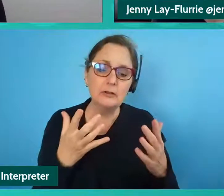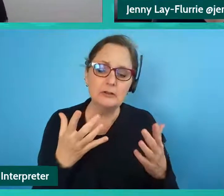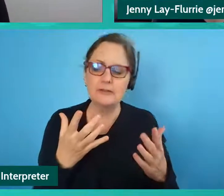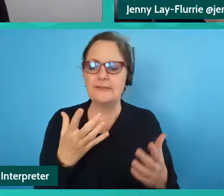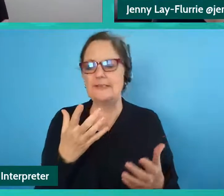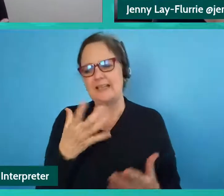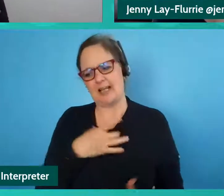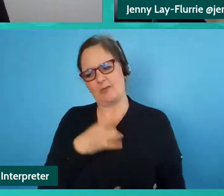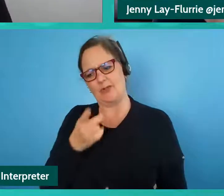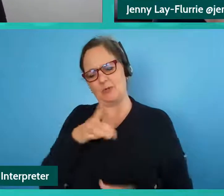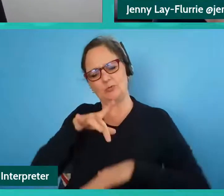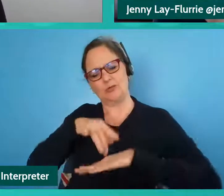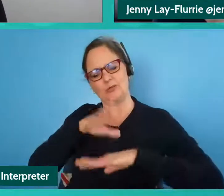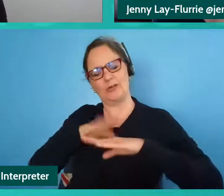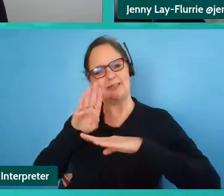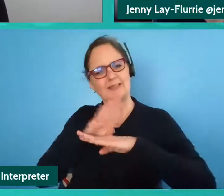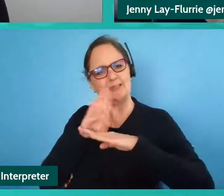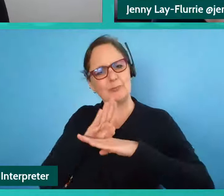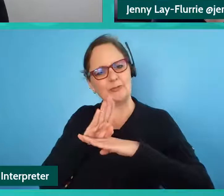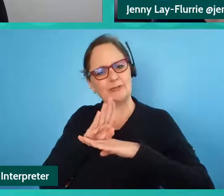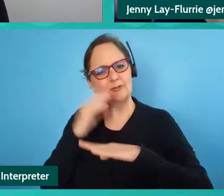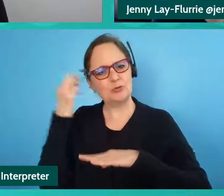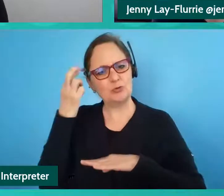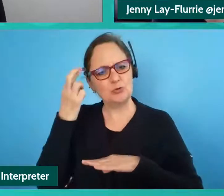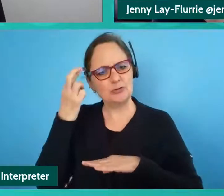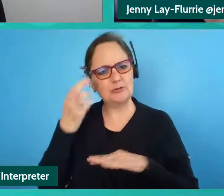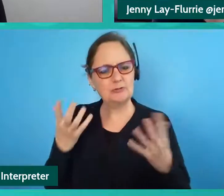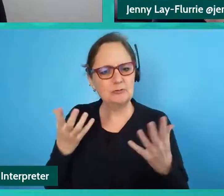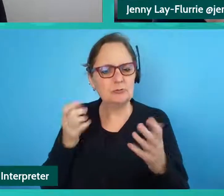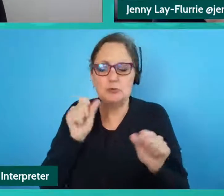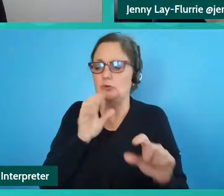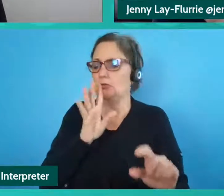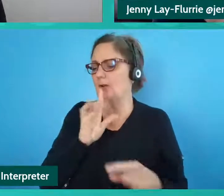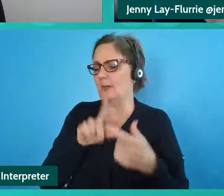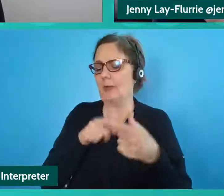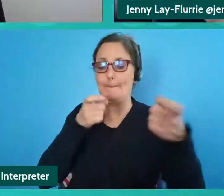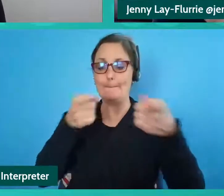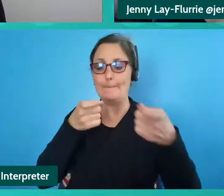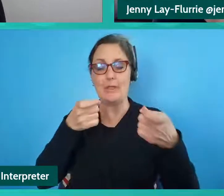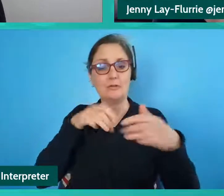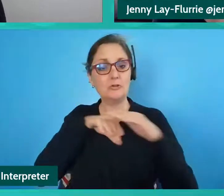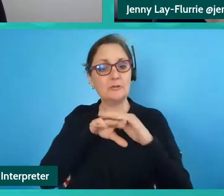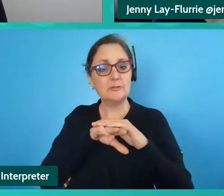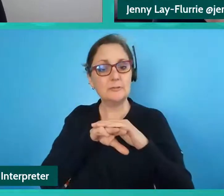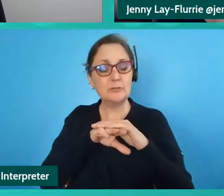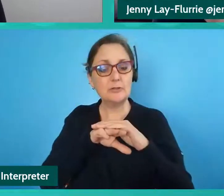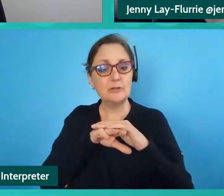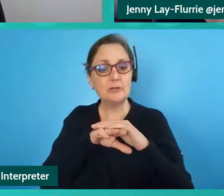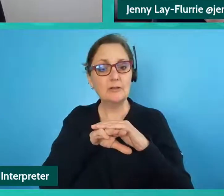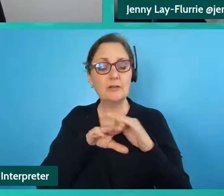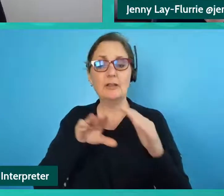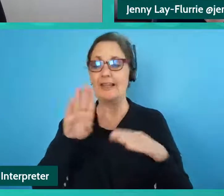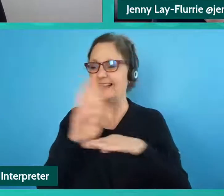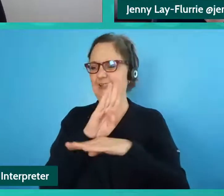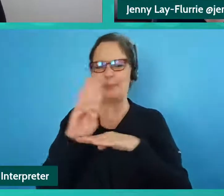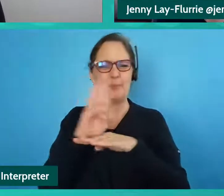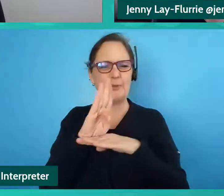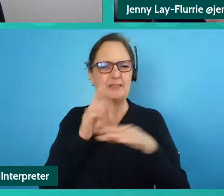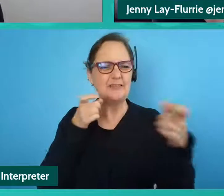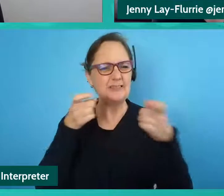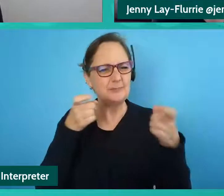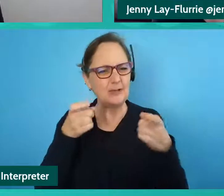the business side of things. Can you just talk a little bit about managing accessibility like a business and the exact